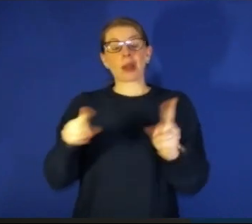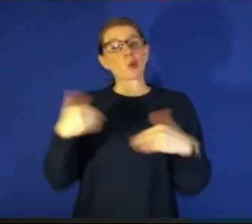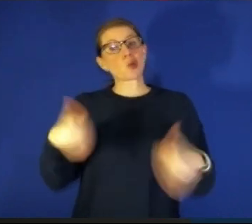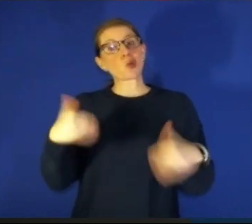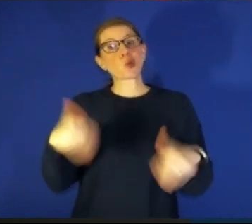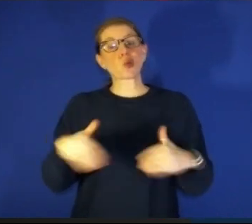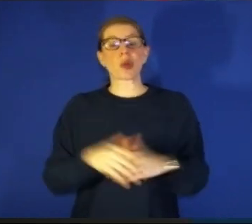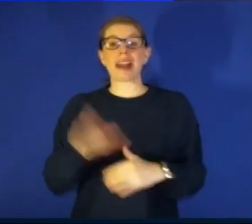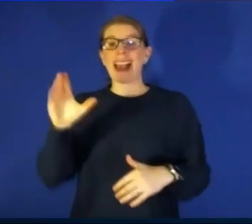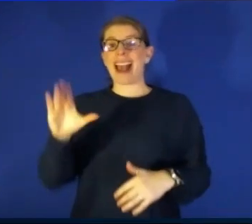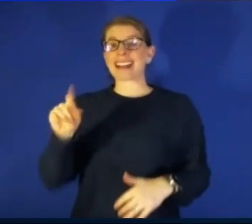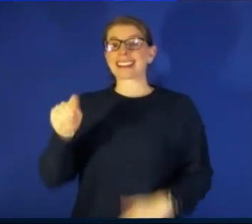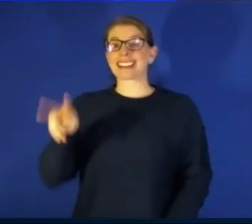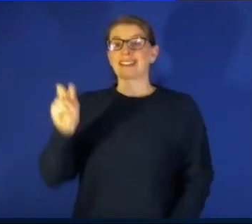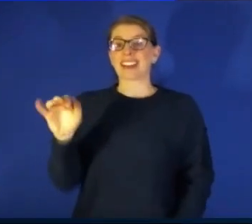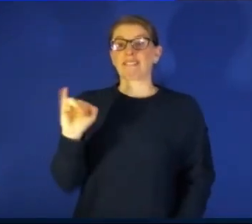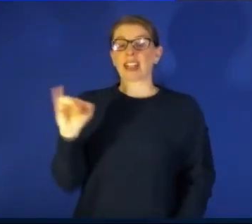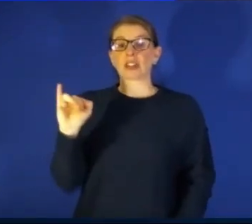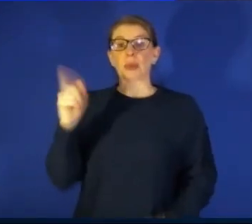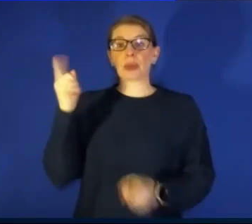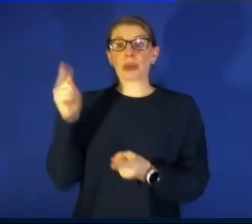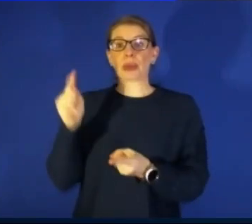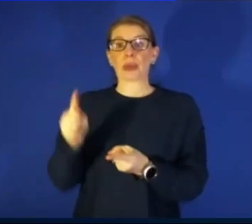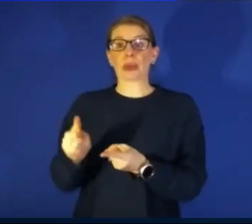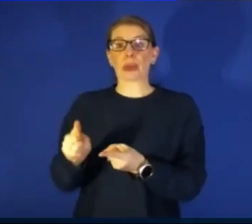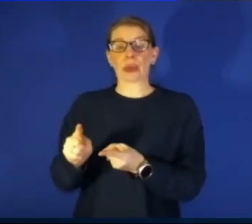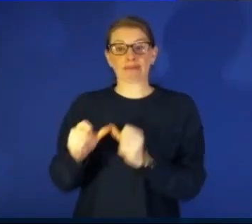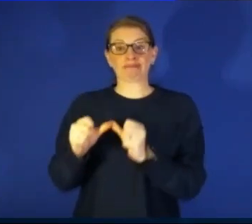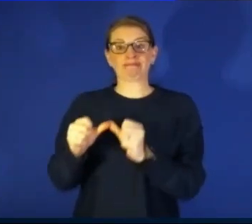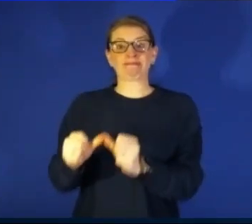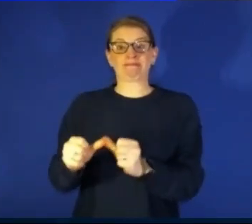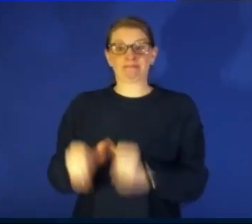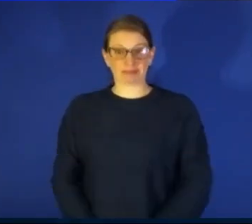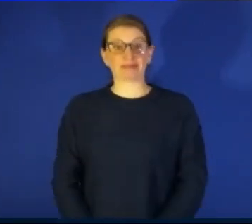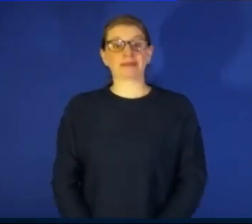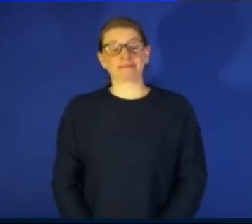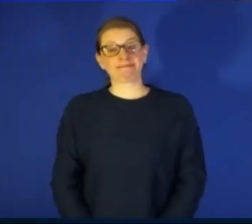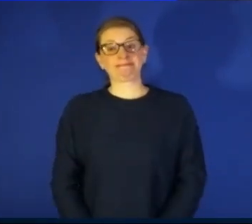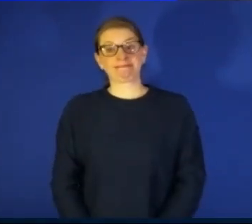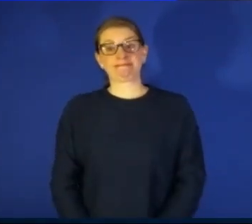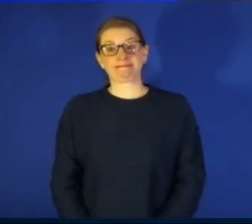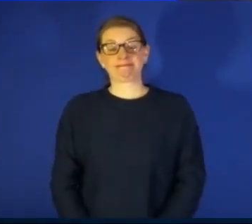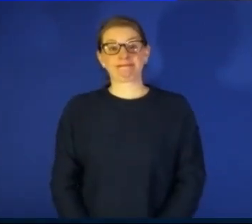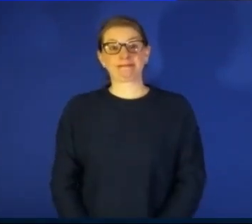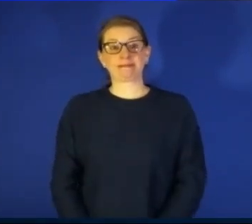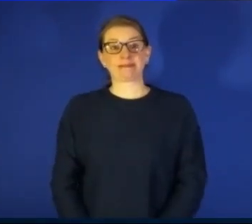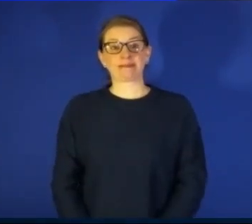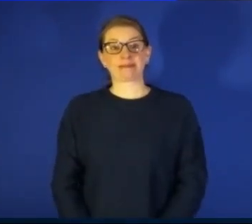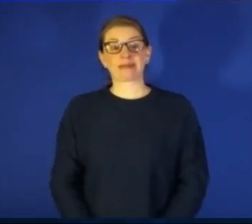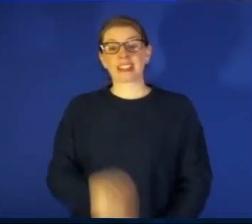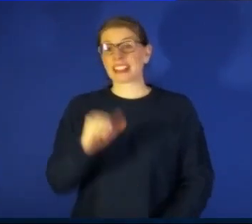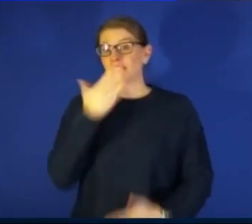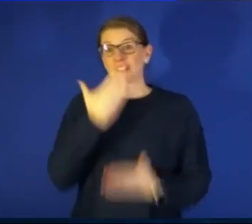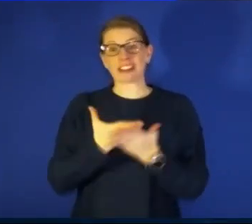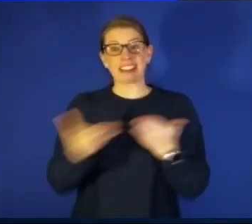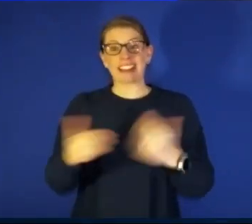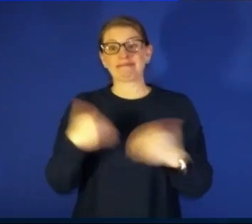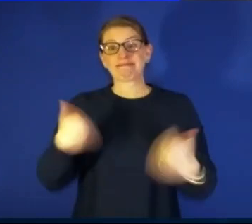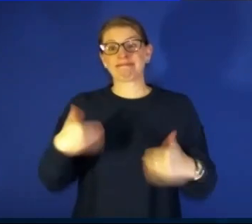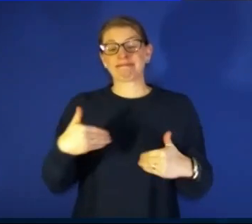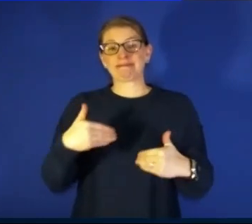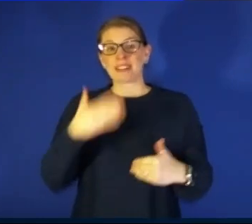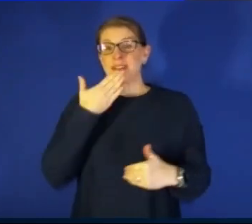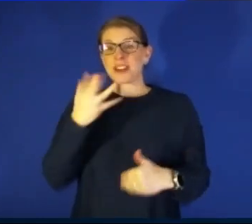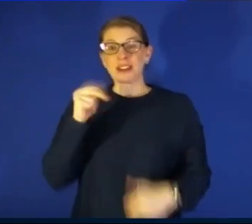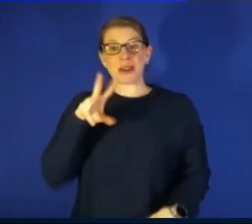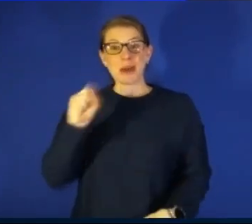active infections numbers continue to decline, which is a very good thing. Can't ask for more than that. All right, some good news today. Doc Hawk, thanks. We'll get back to